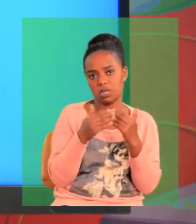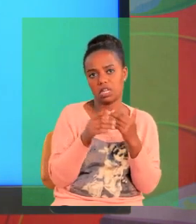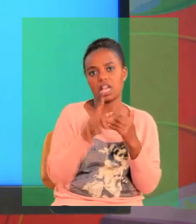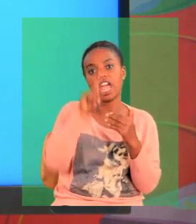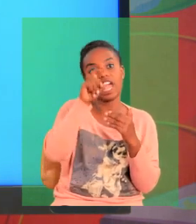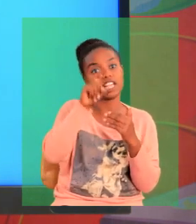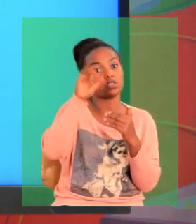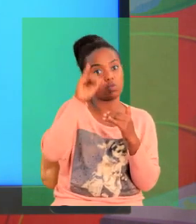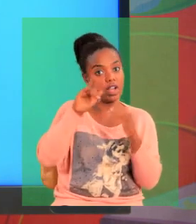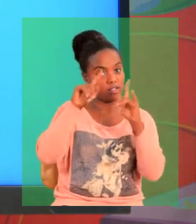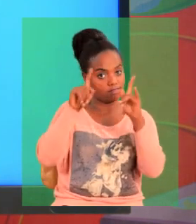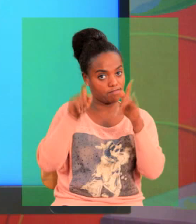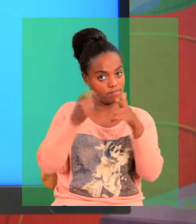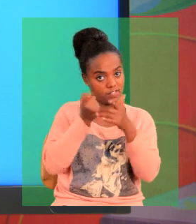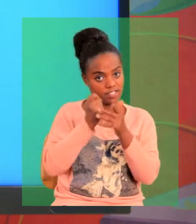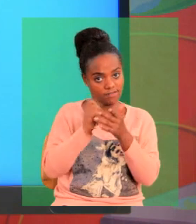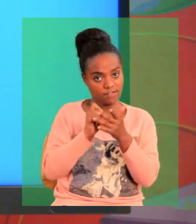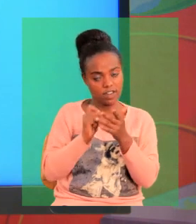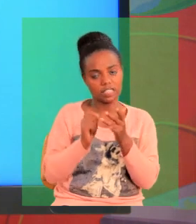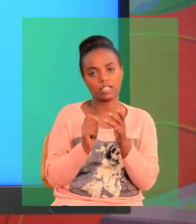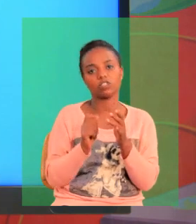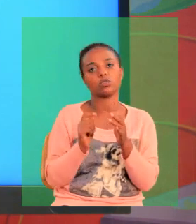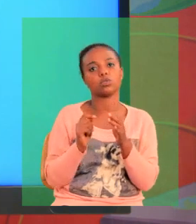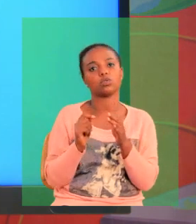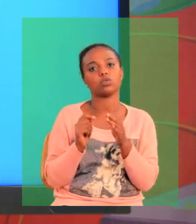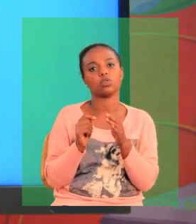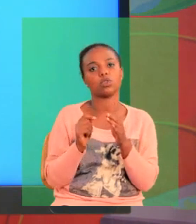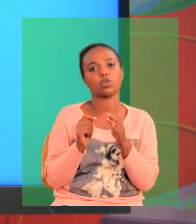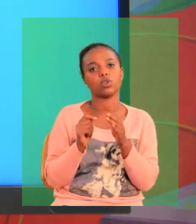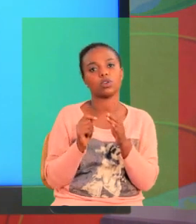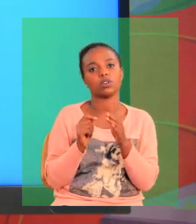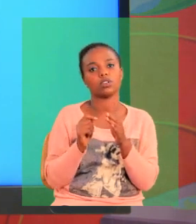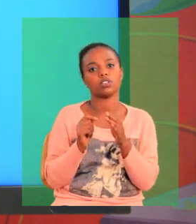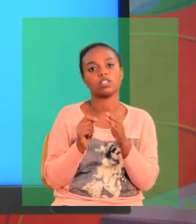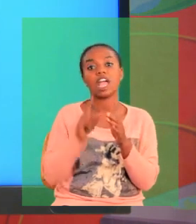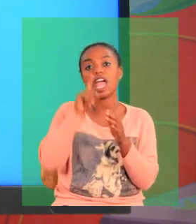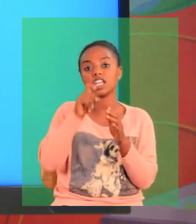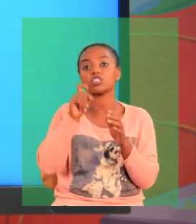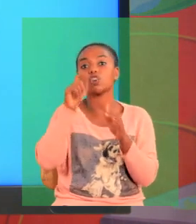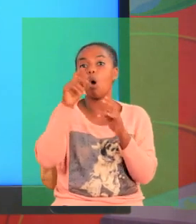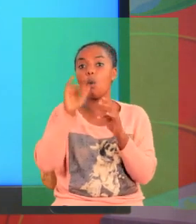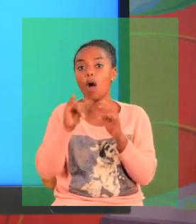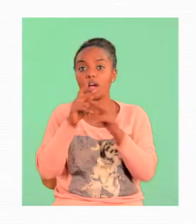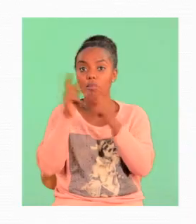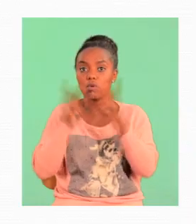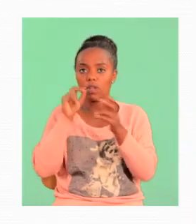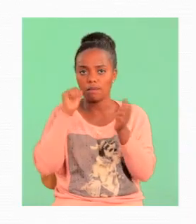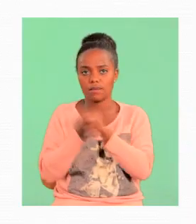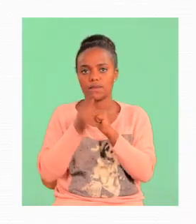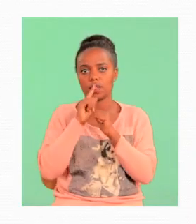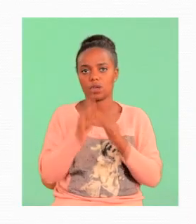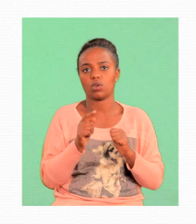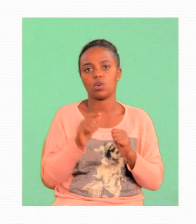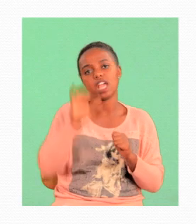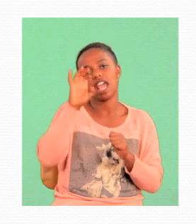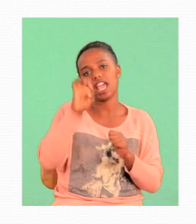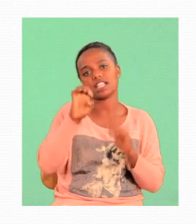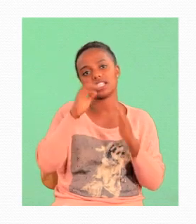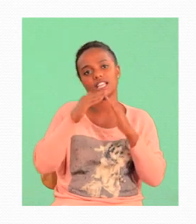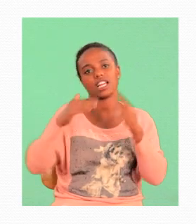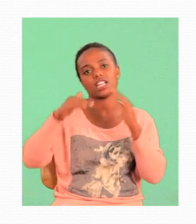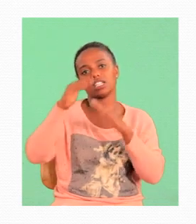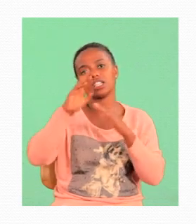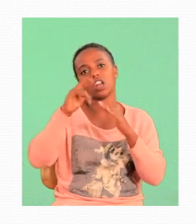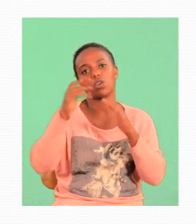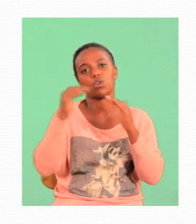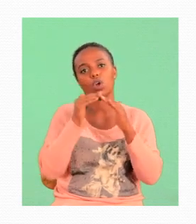ordered pair xy such that change x and y here. So it will be this x greater